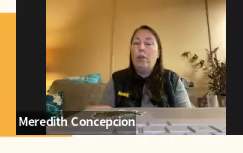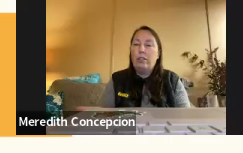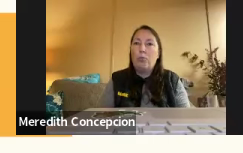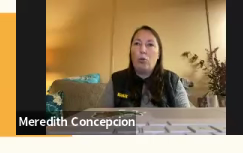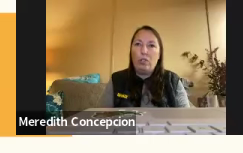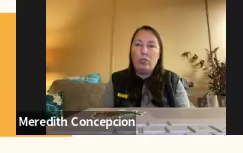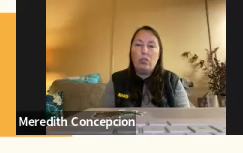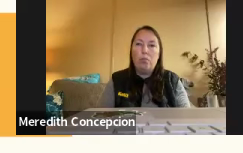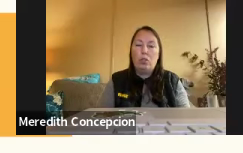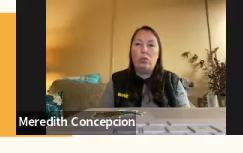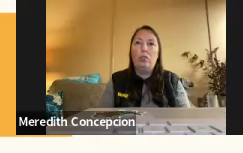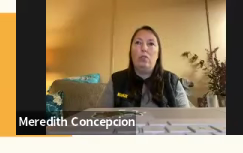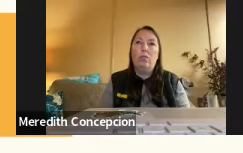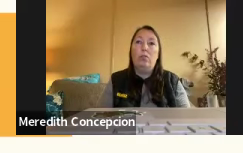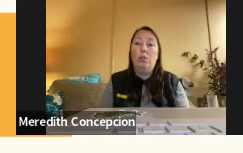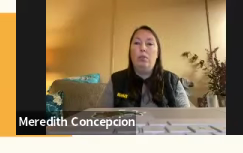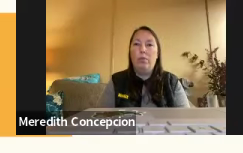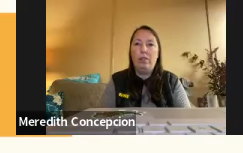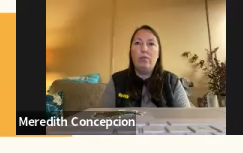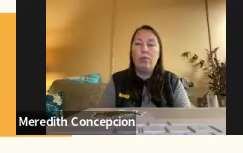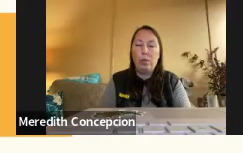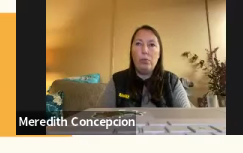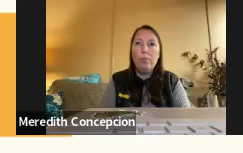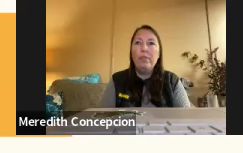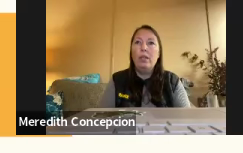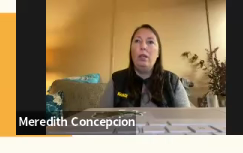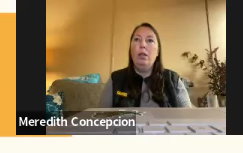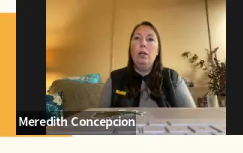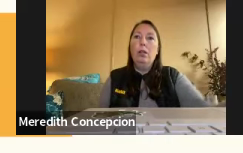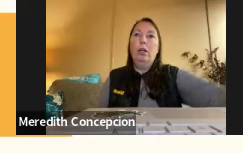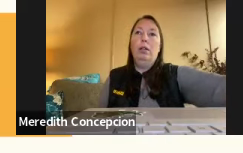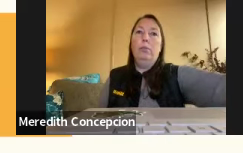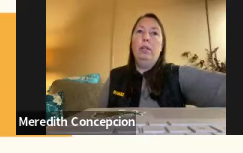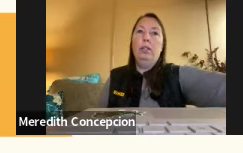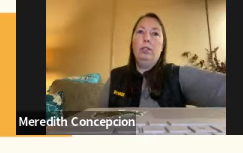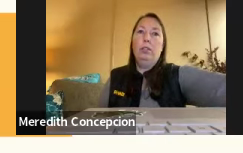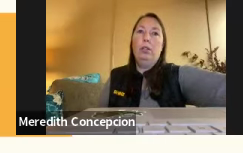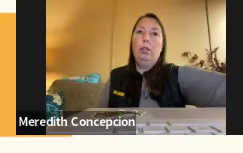can ask more questions to make sure these services were being provided for people.